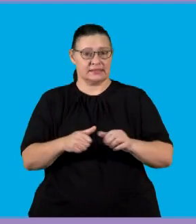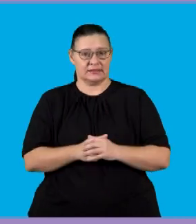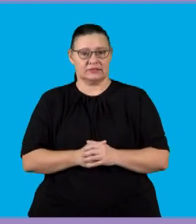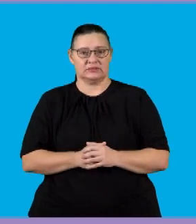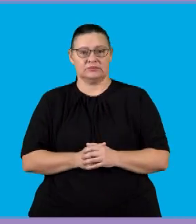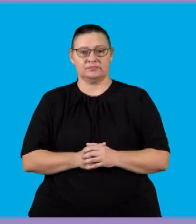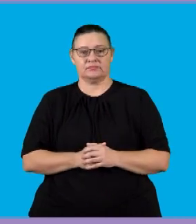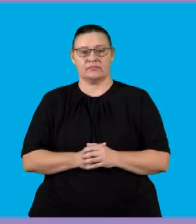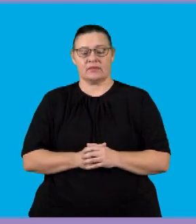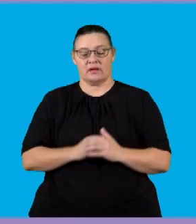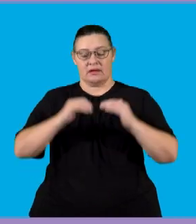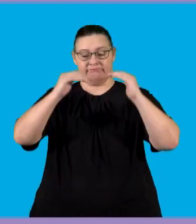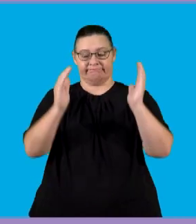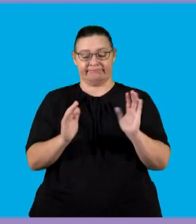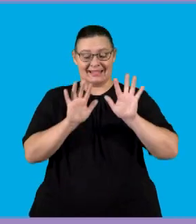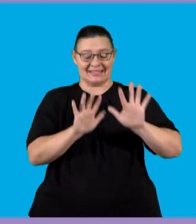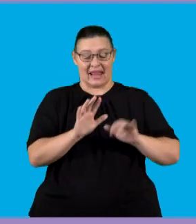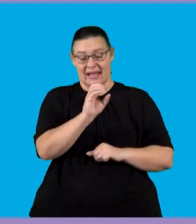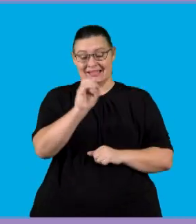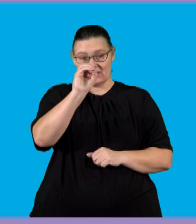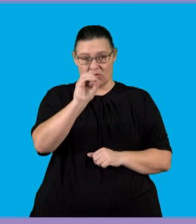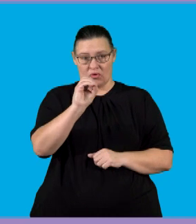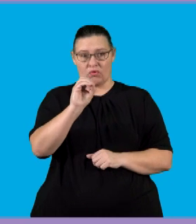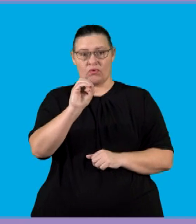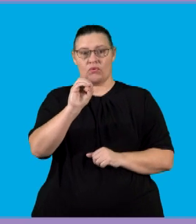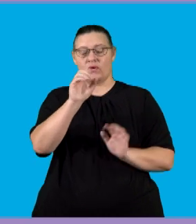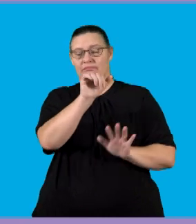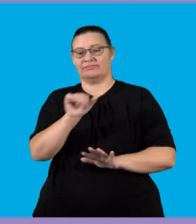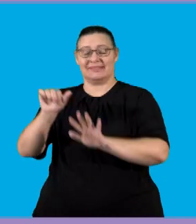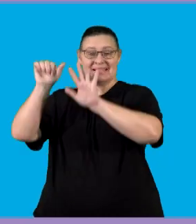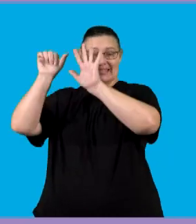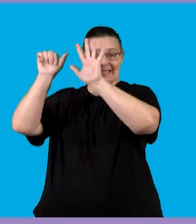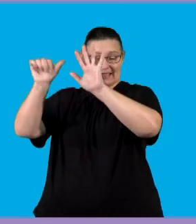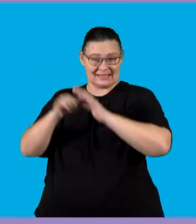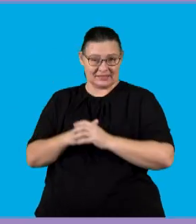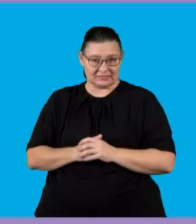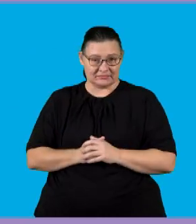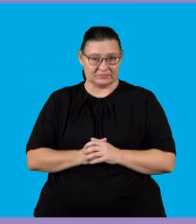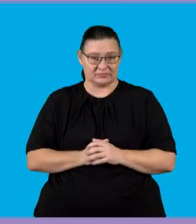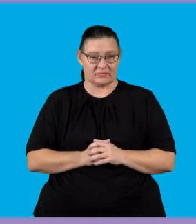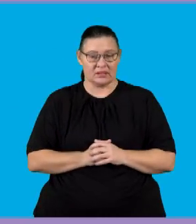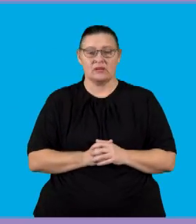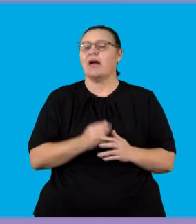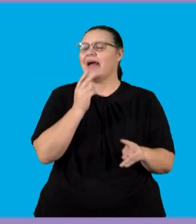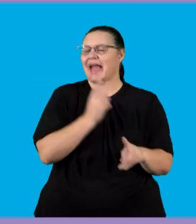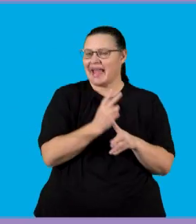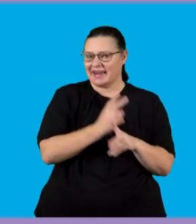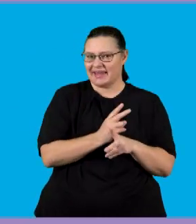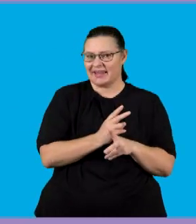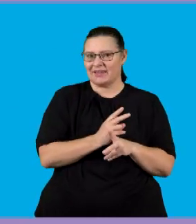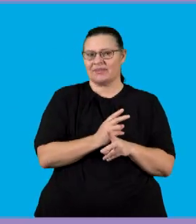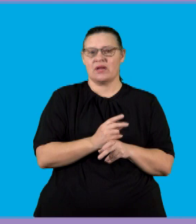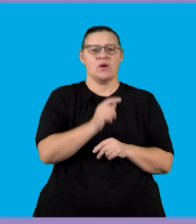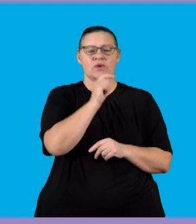there is a 10 exponent 0, and that is raised to exponent 6. Again, you